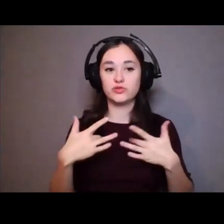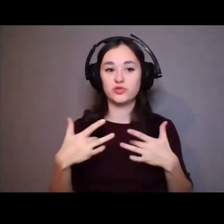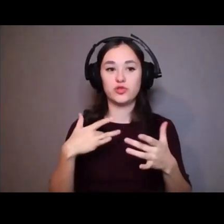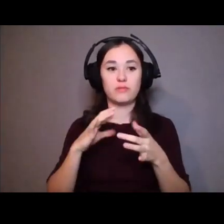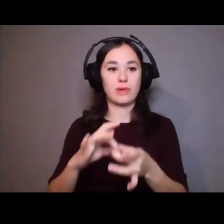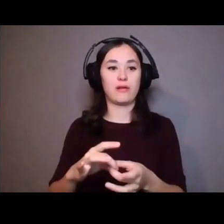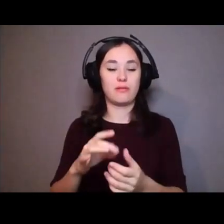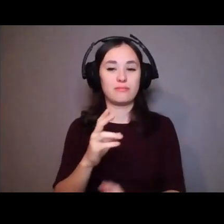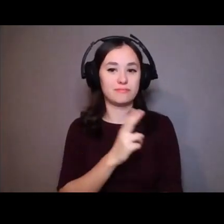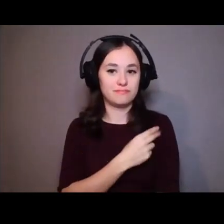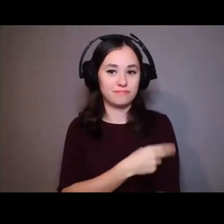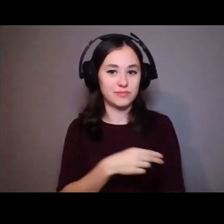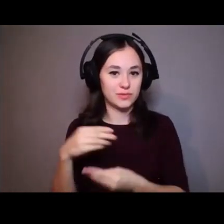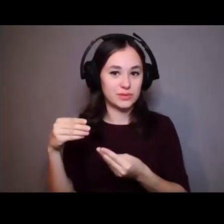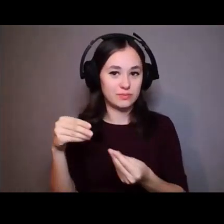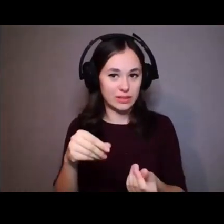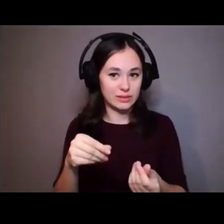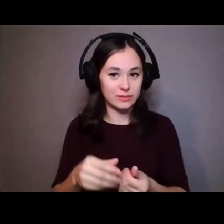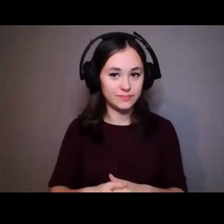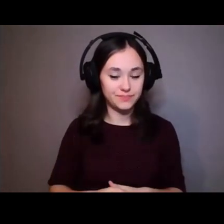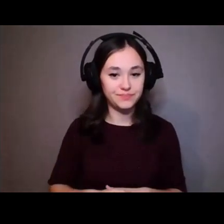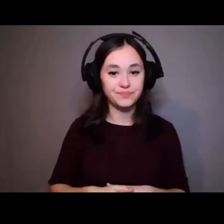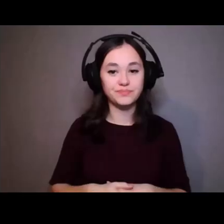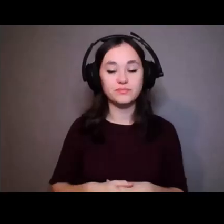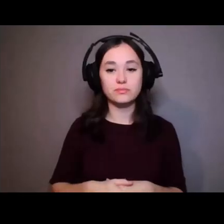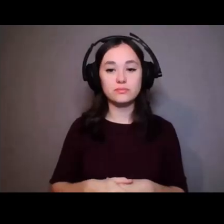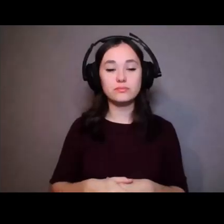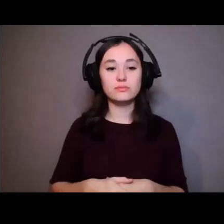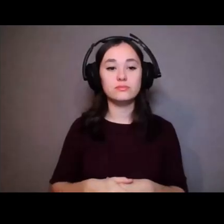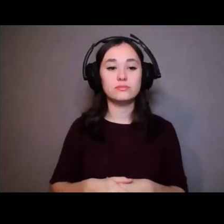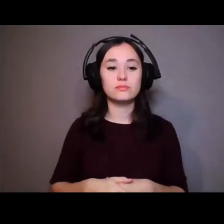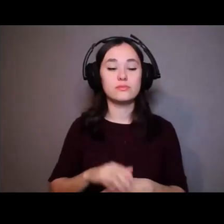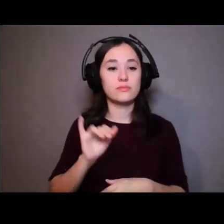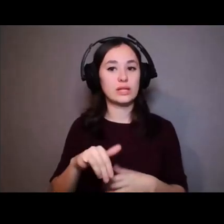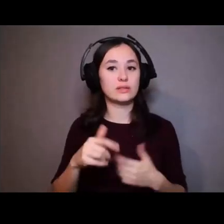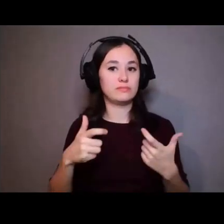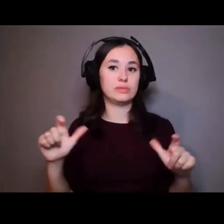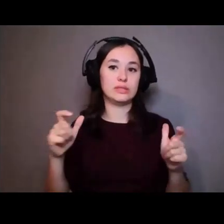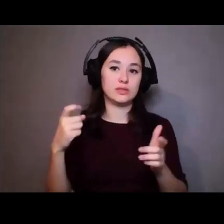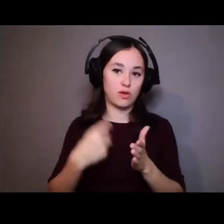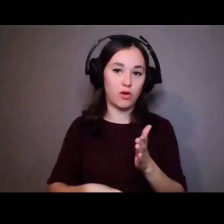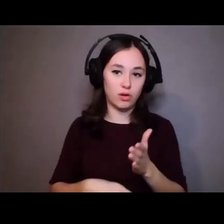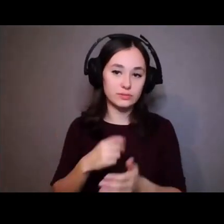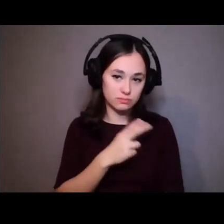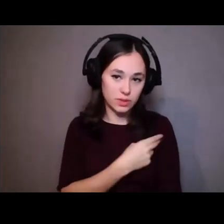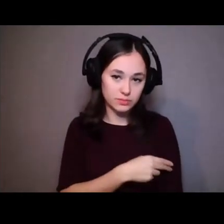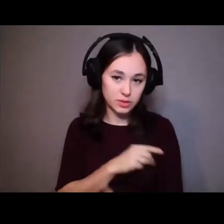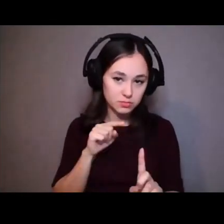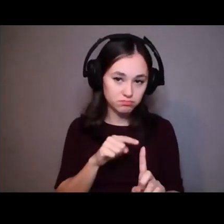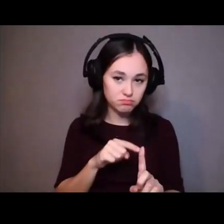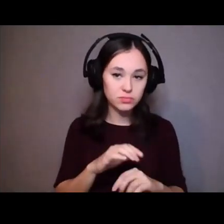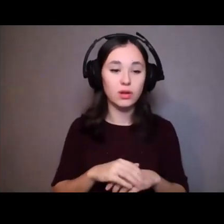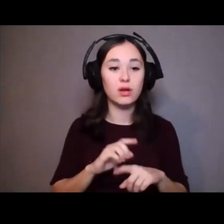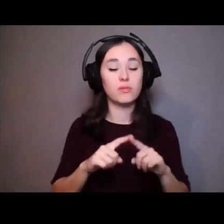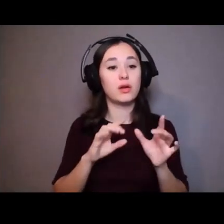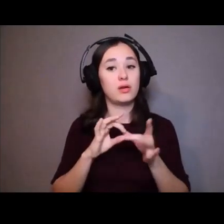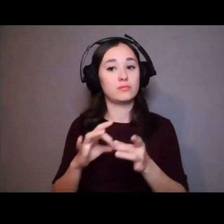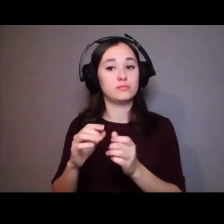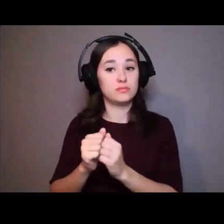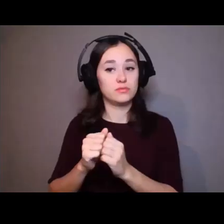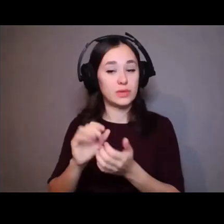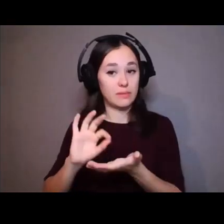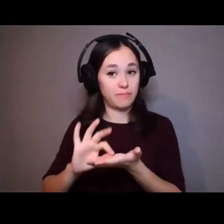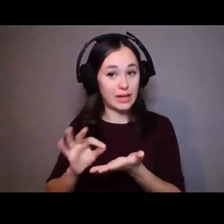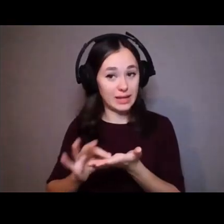spending. But despite being a major cost center, specifically within Medicaid, and further